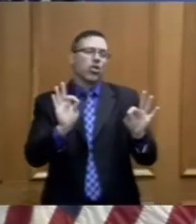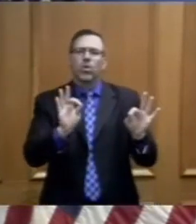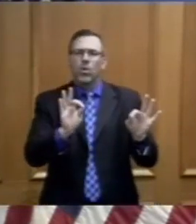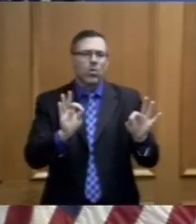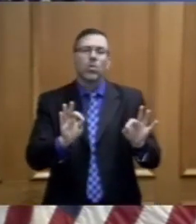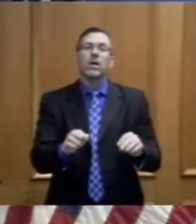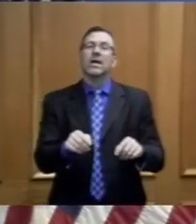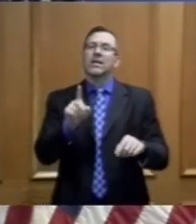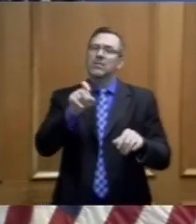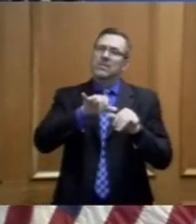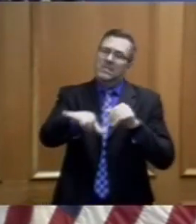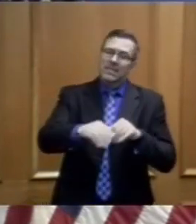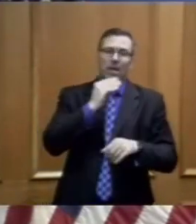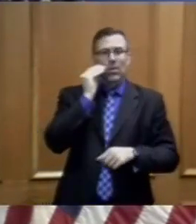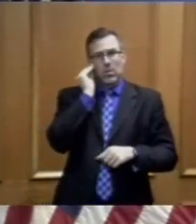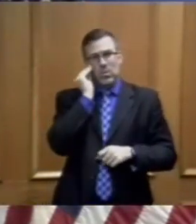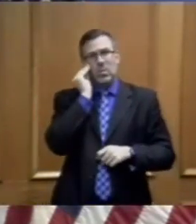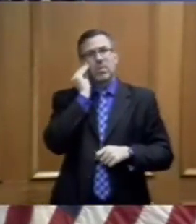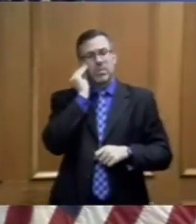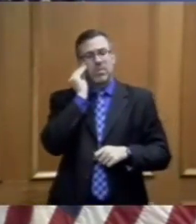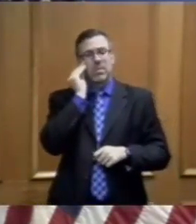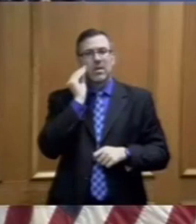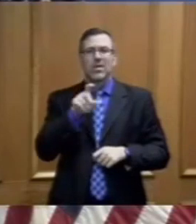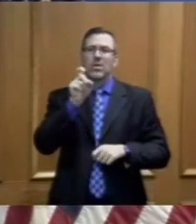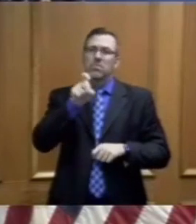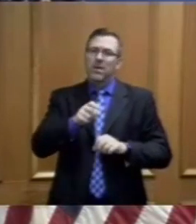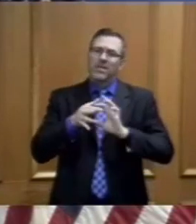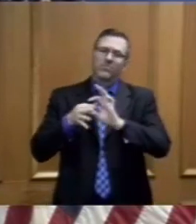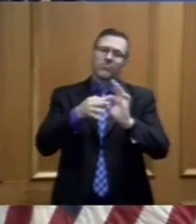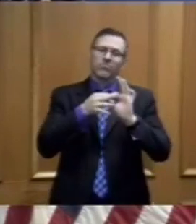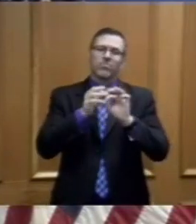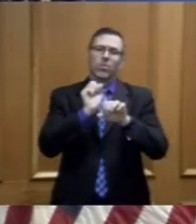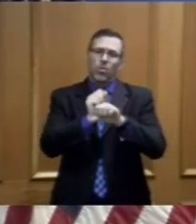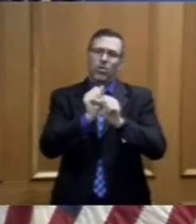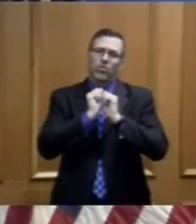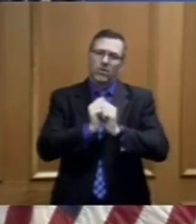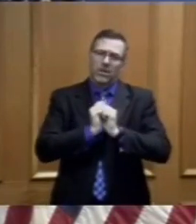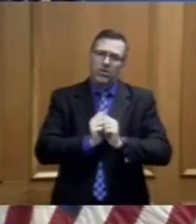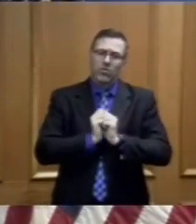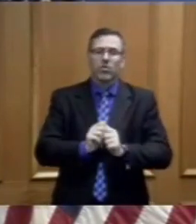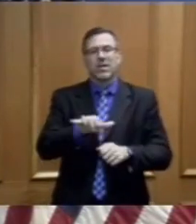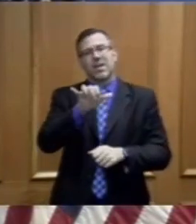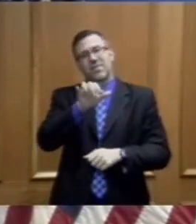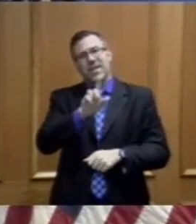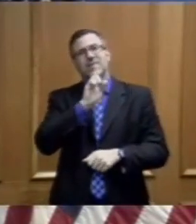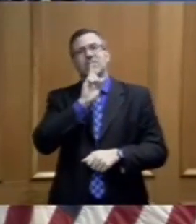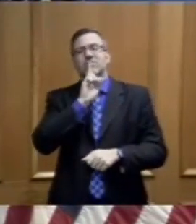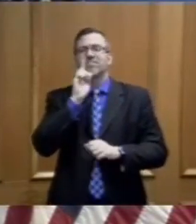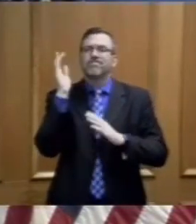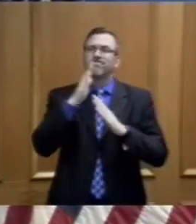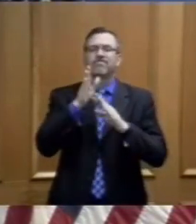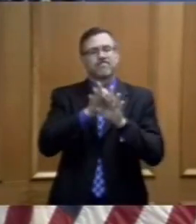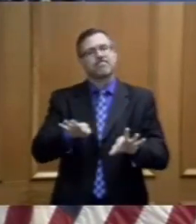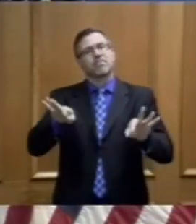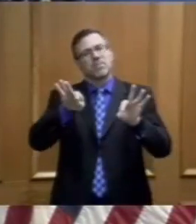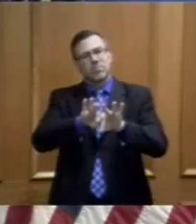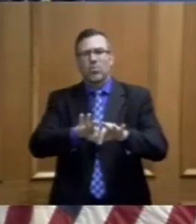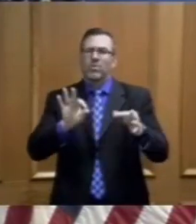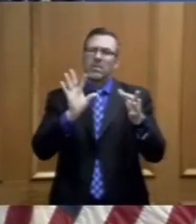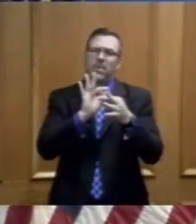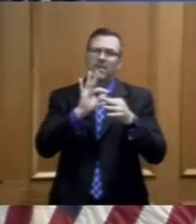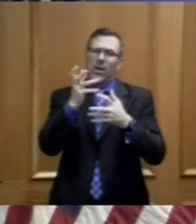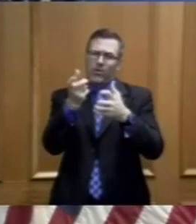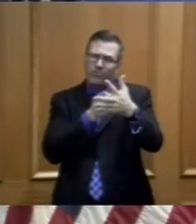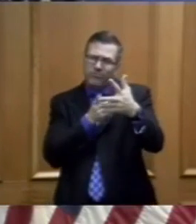home. We must work together, and that is a critically important message that I would have for every Tennessean. We